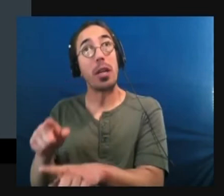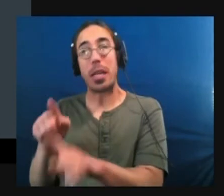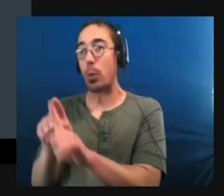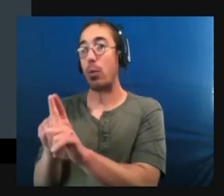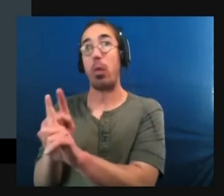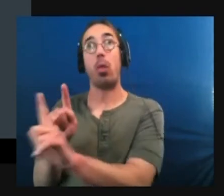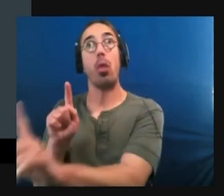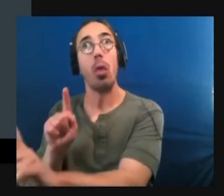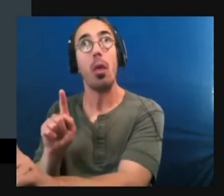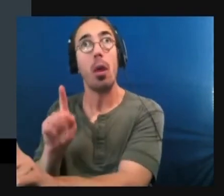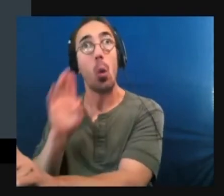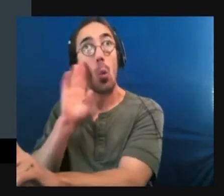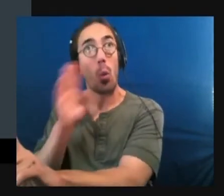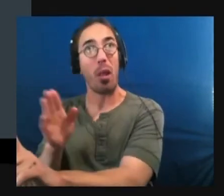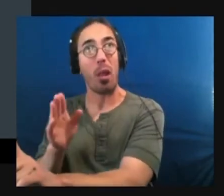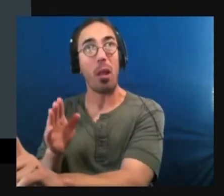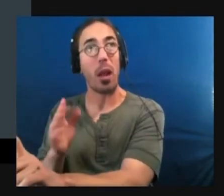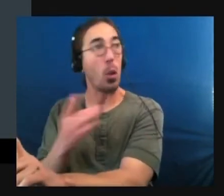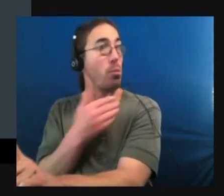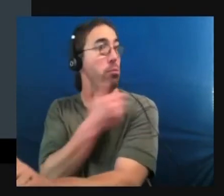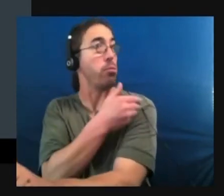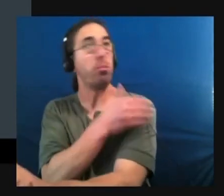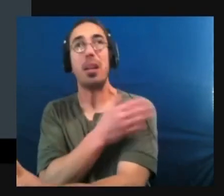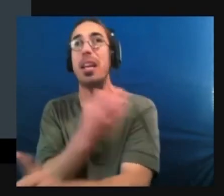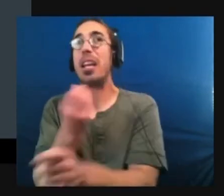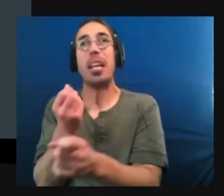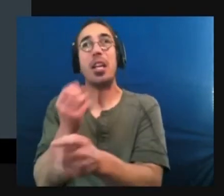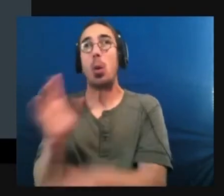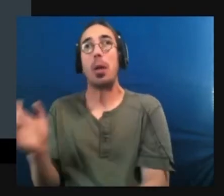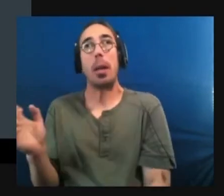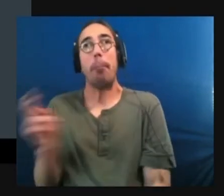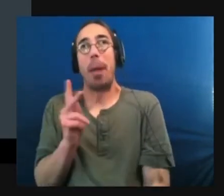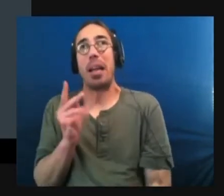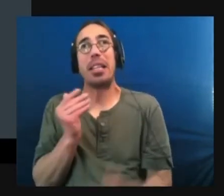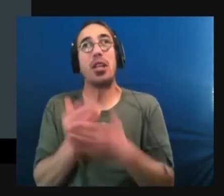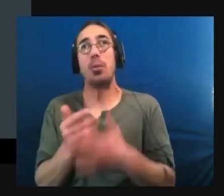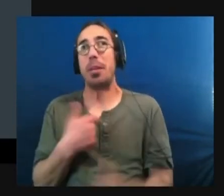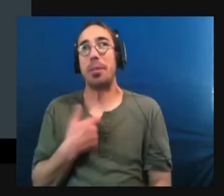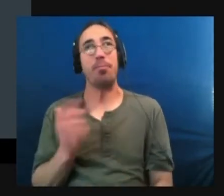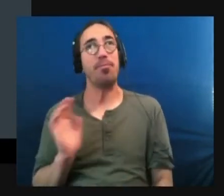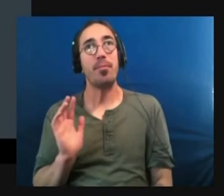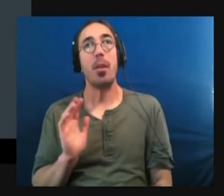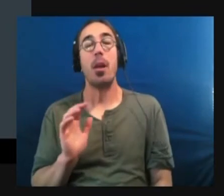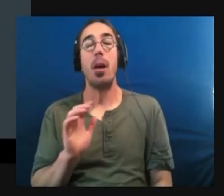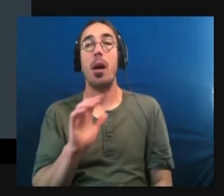maybe be so dysregulated that he wouldn't want to come back near me.